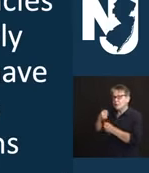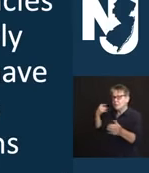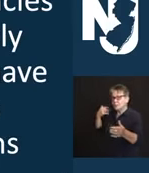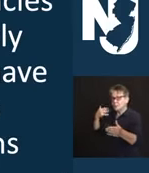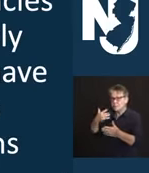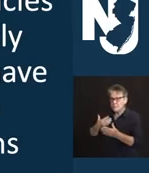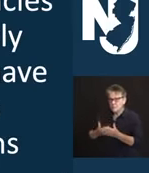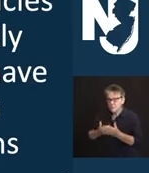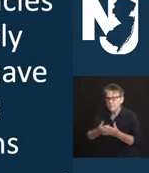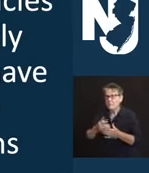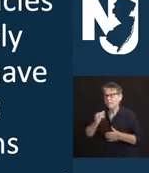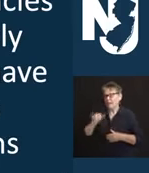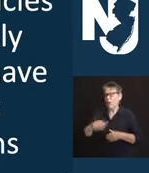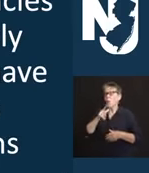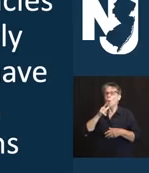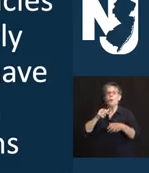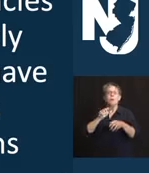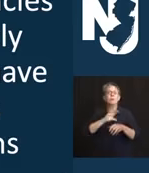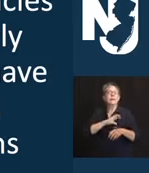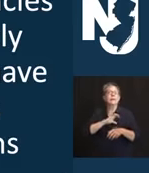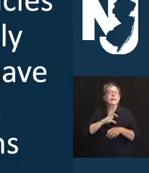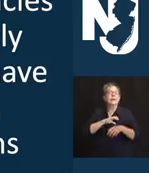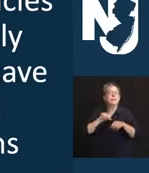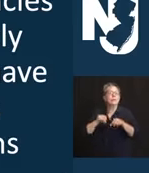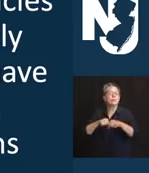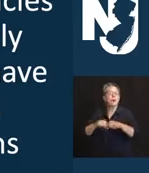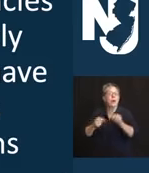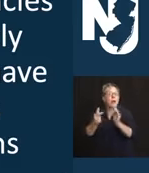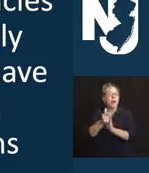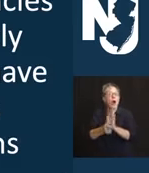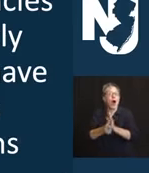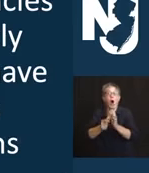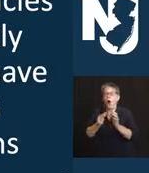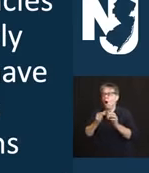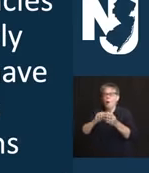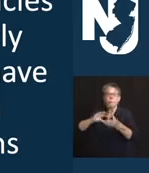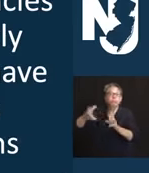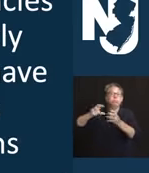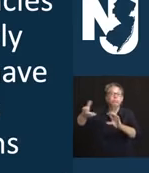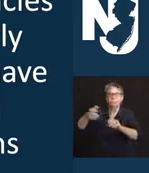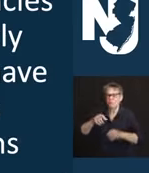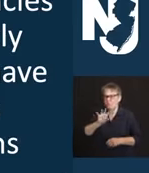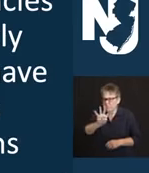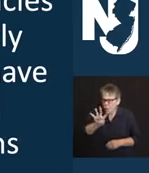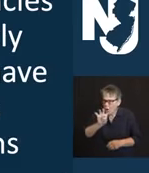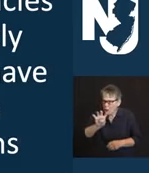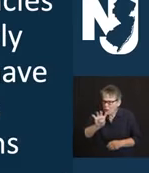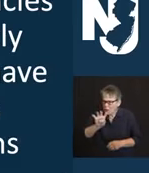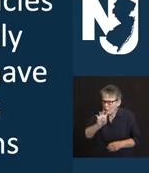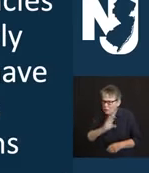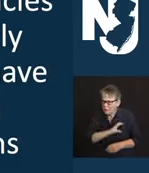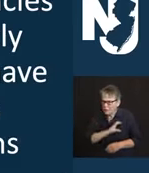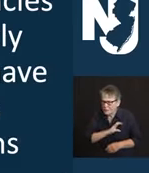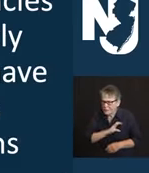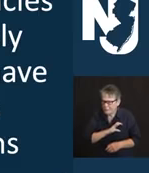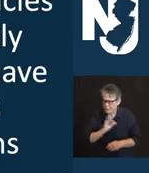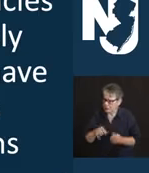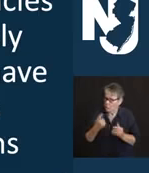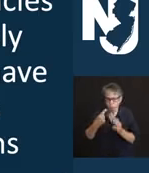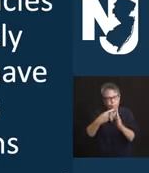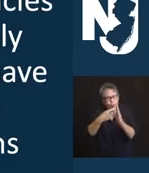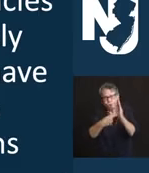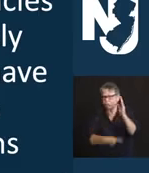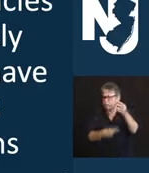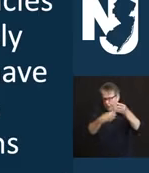law enforcement agencies statewide to follow the Colonel's lead. These cases should not be left as just a passing synopsis